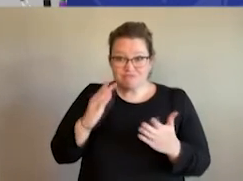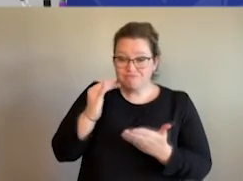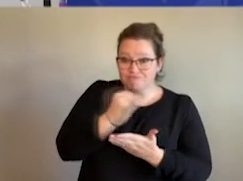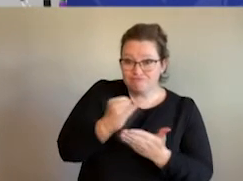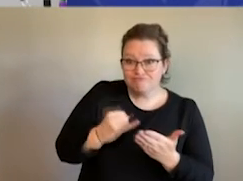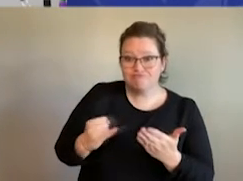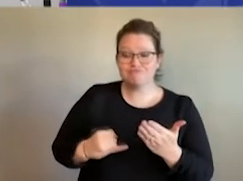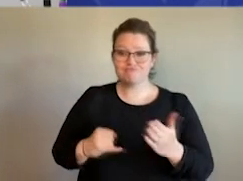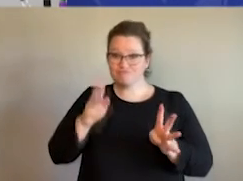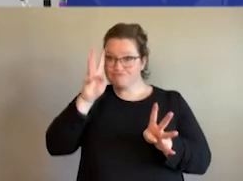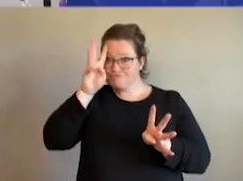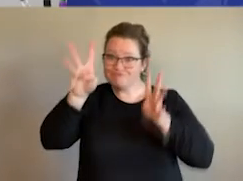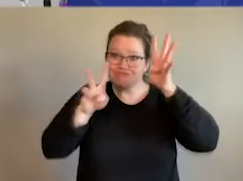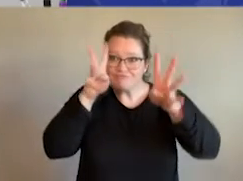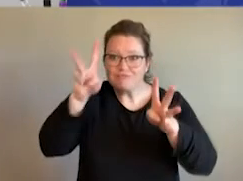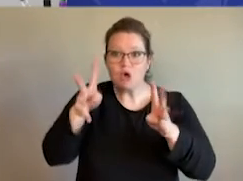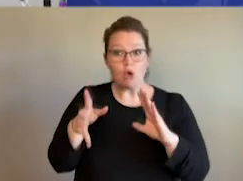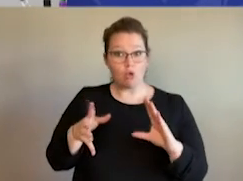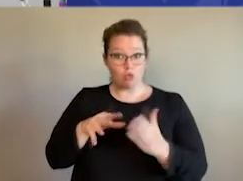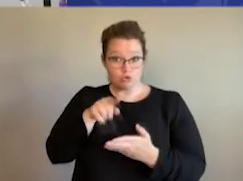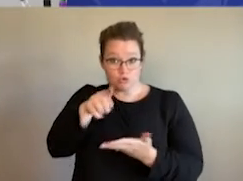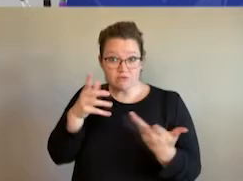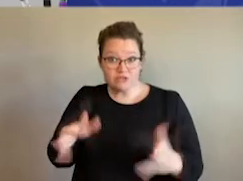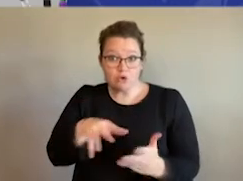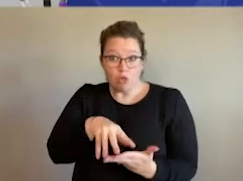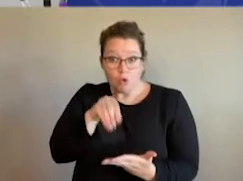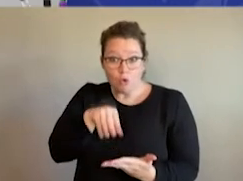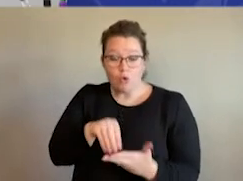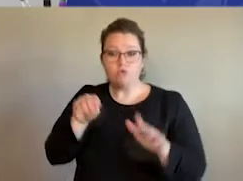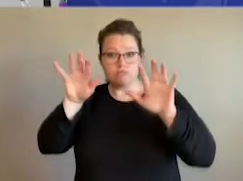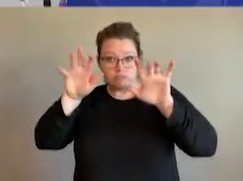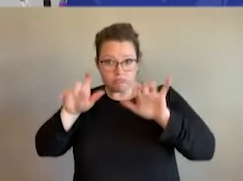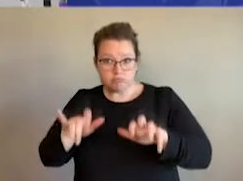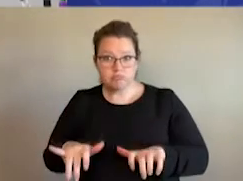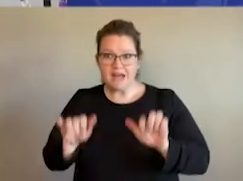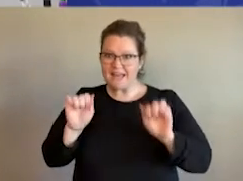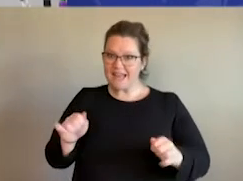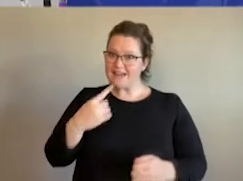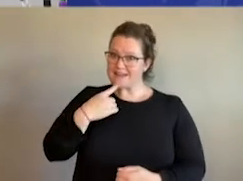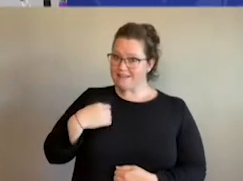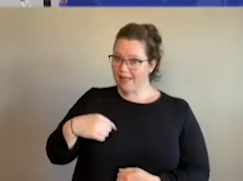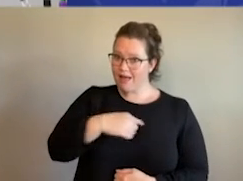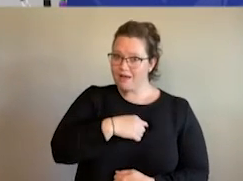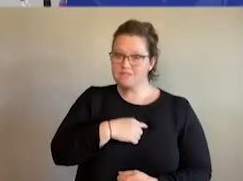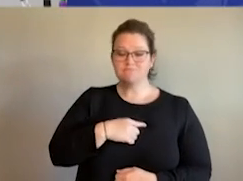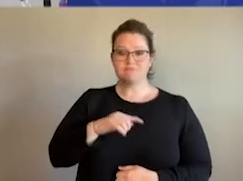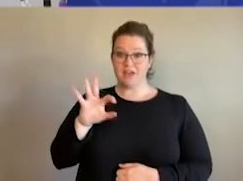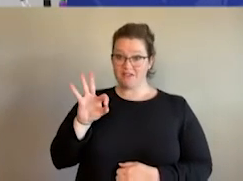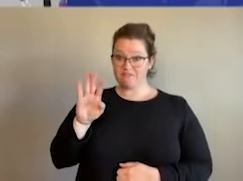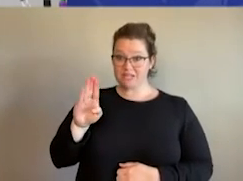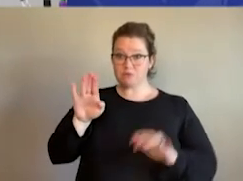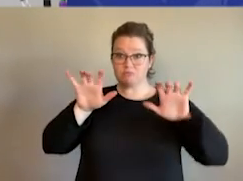created, things that you've learned from the lessons that we've done. Just go to Facebook and type in